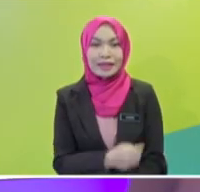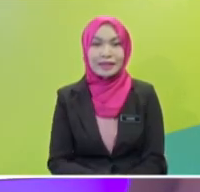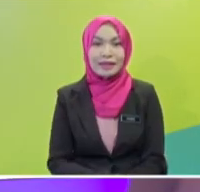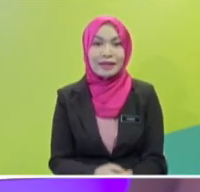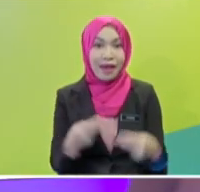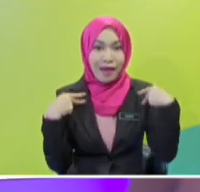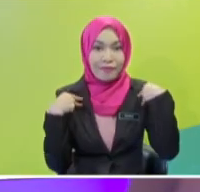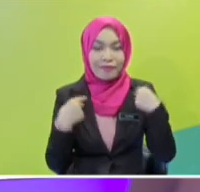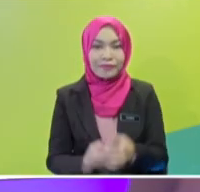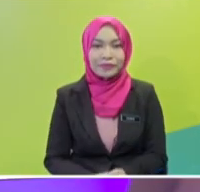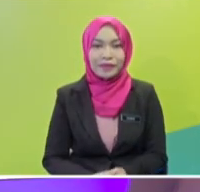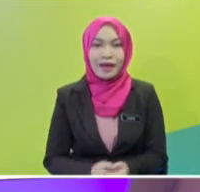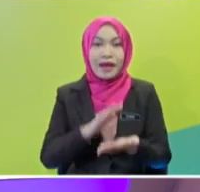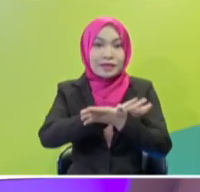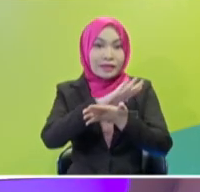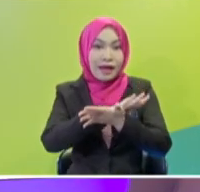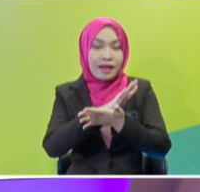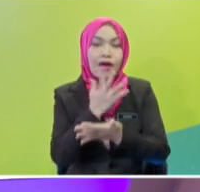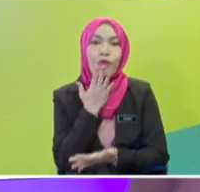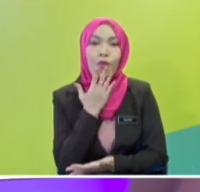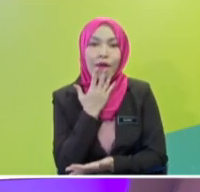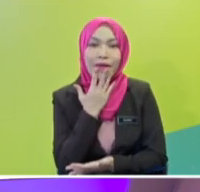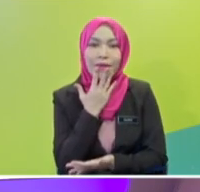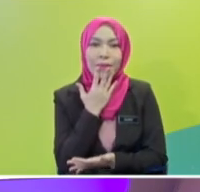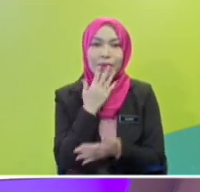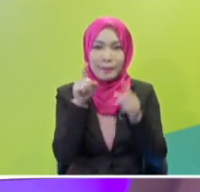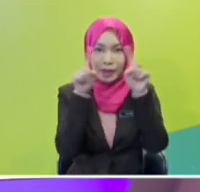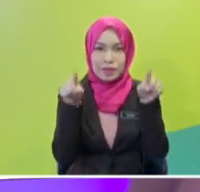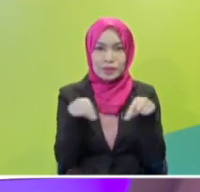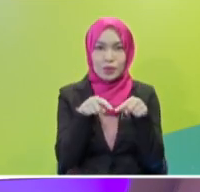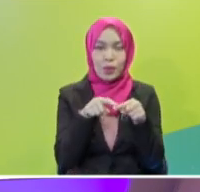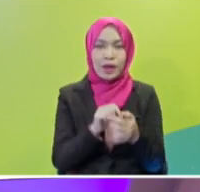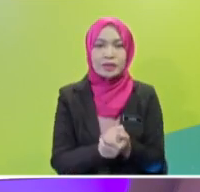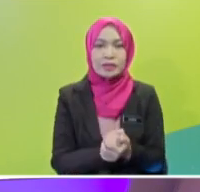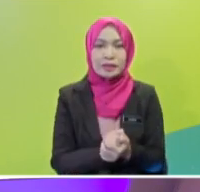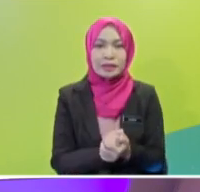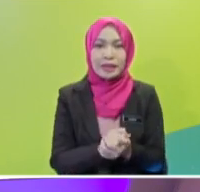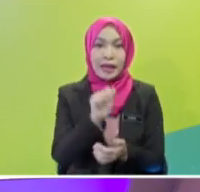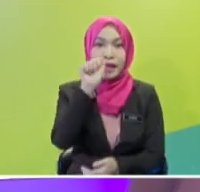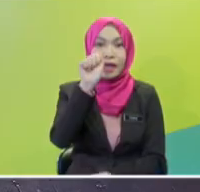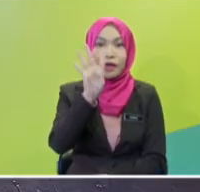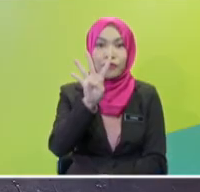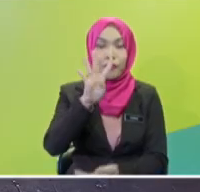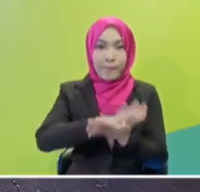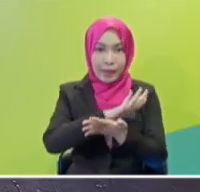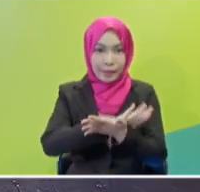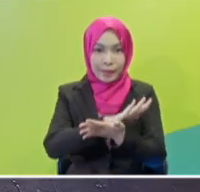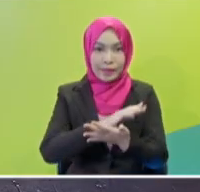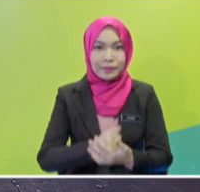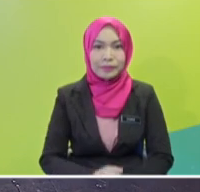color paper. Okay. A square shaped color paper. All right. And A4 paper. An A4